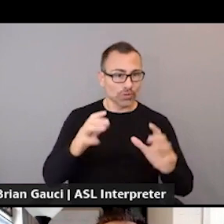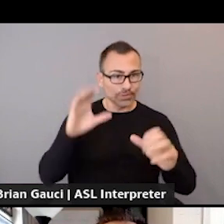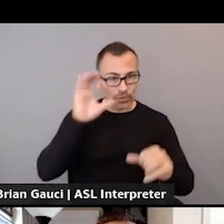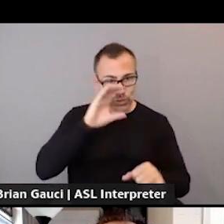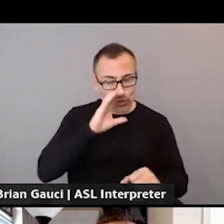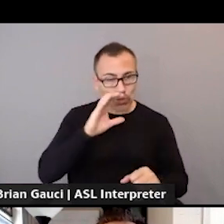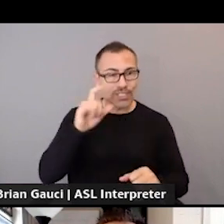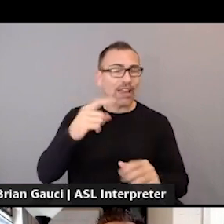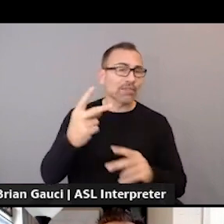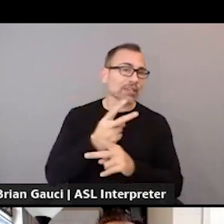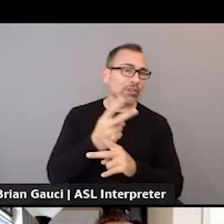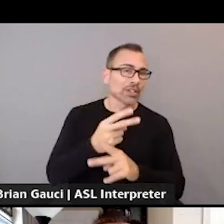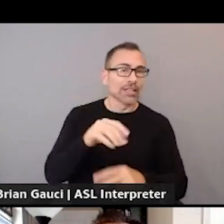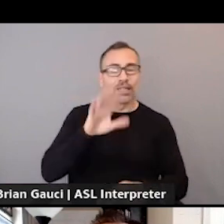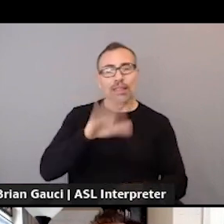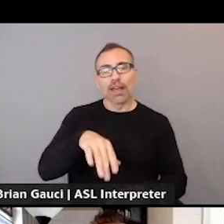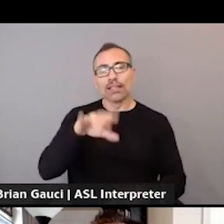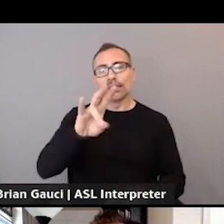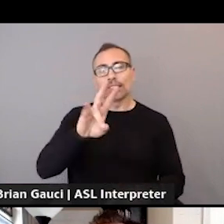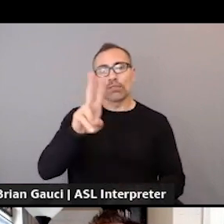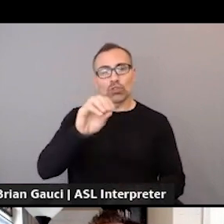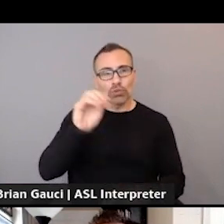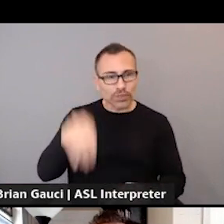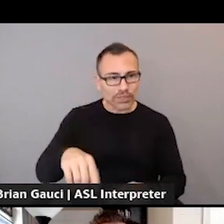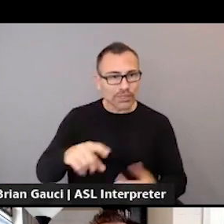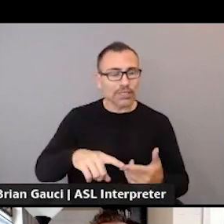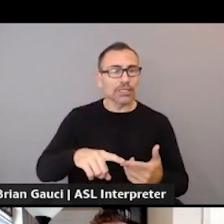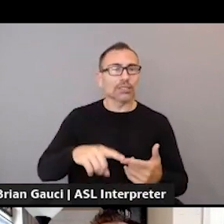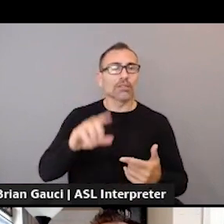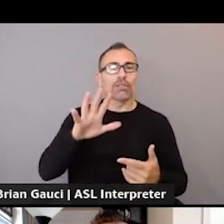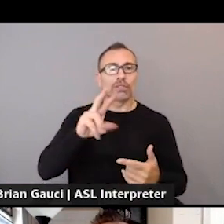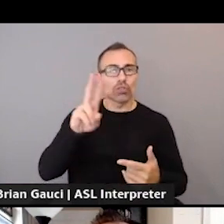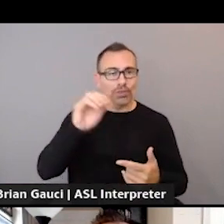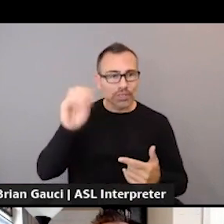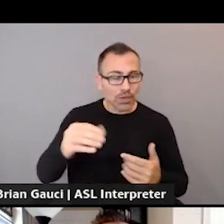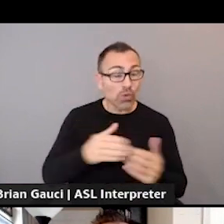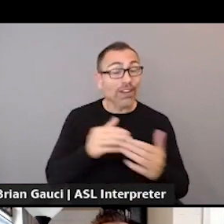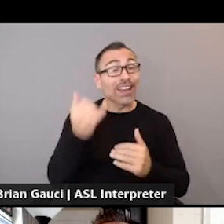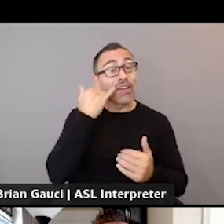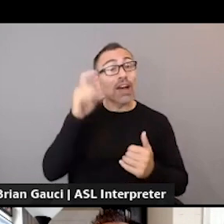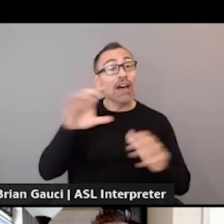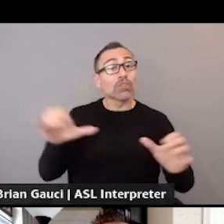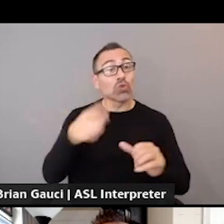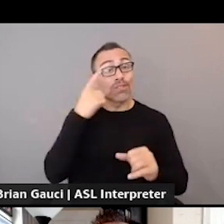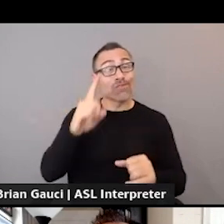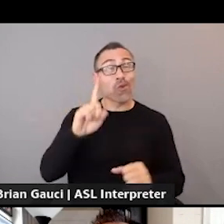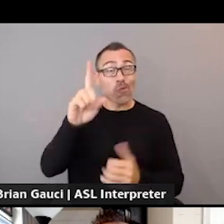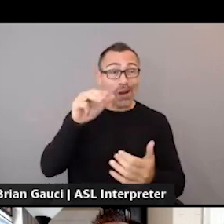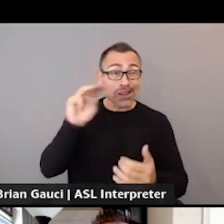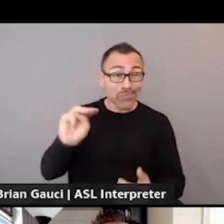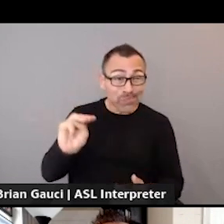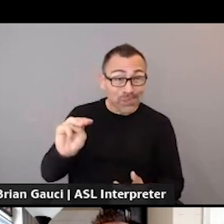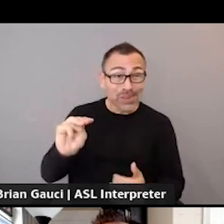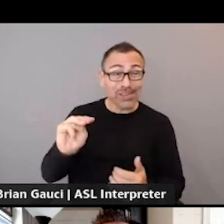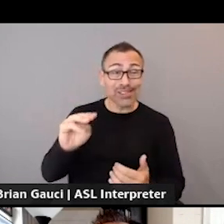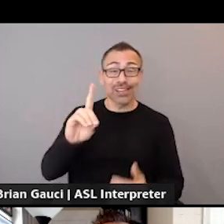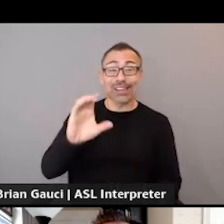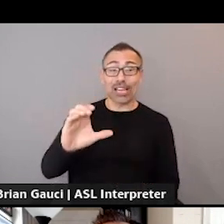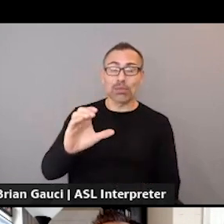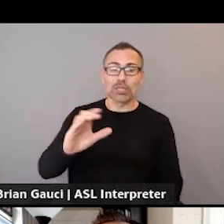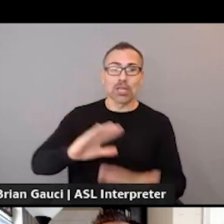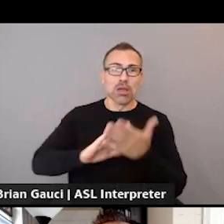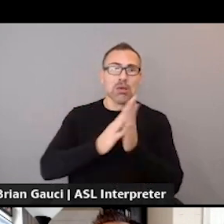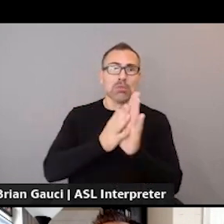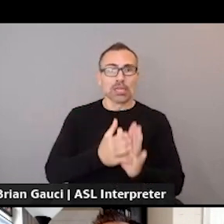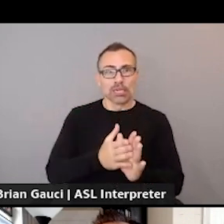72% or 50% or whatever, imagine doing this over 1 million documents. It becomes somewhat computationally, it's not